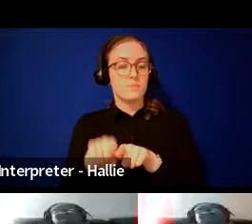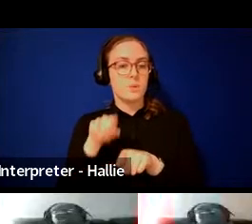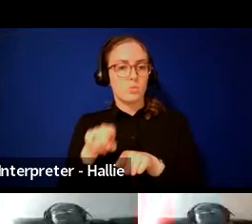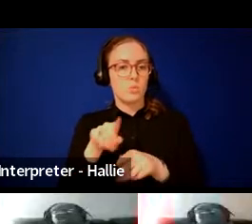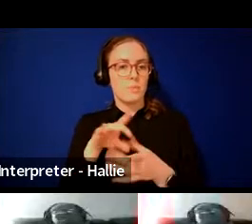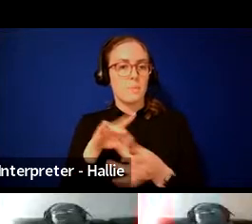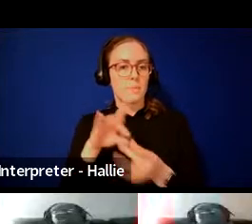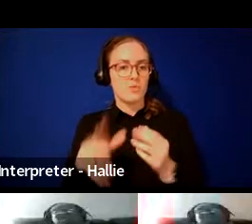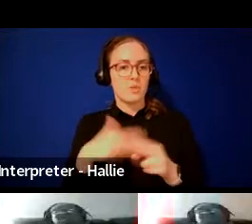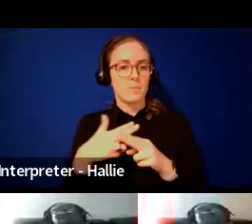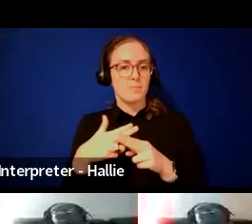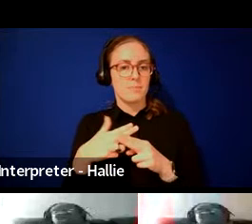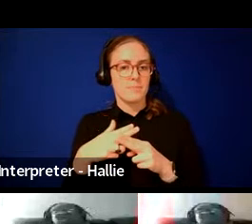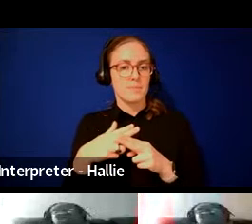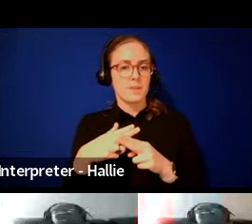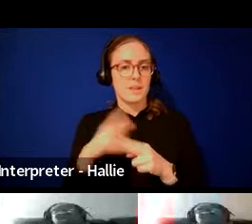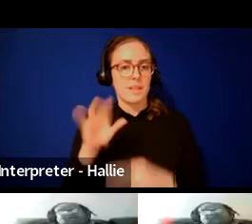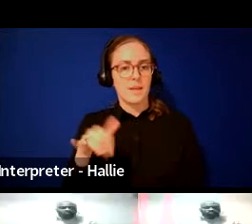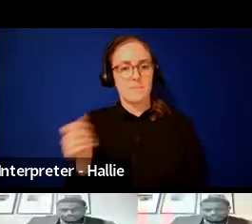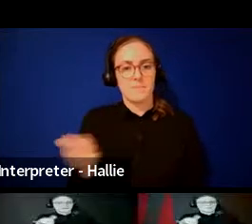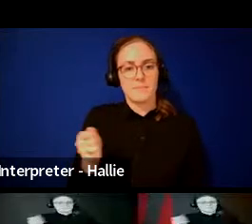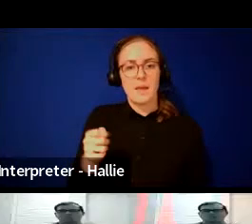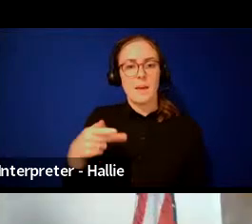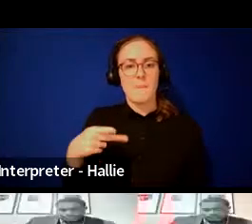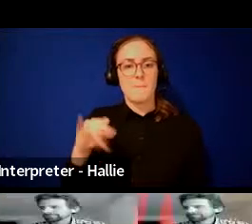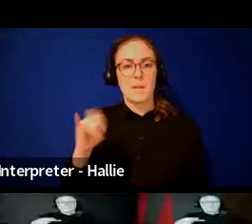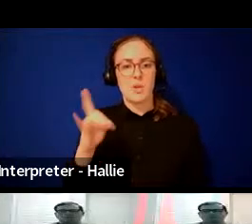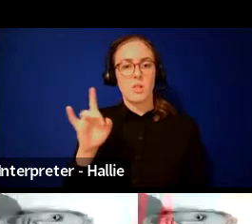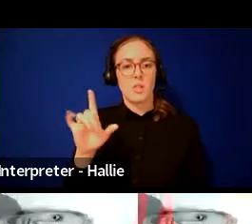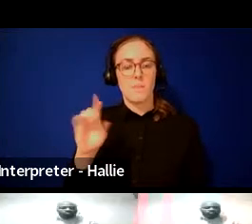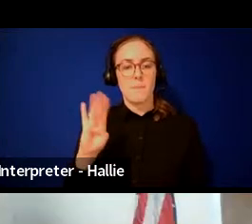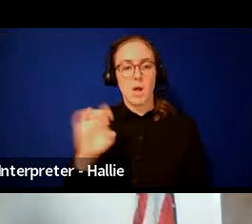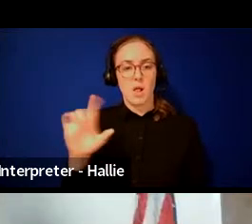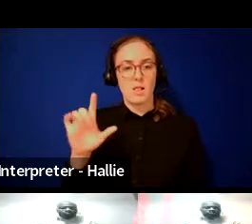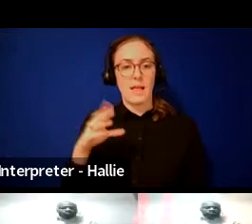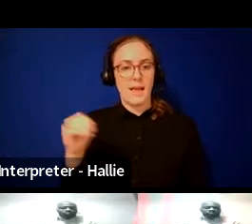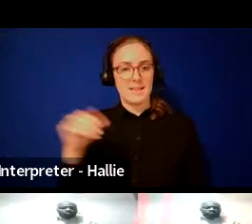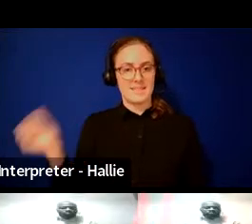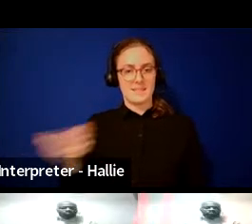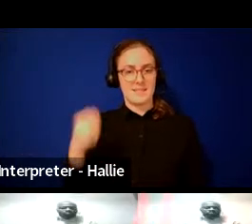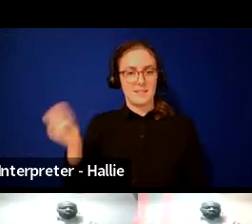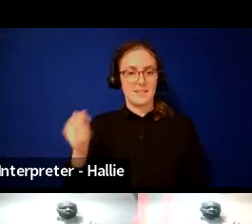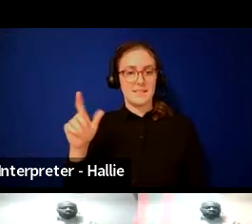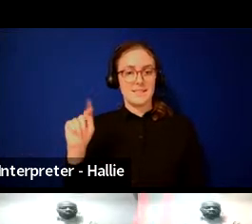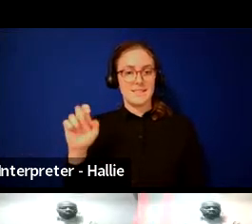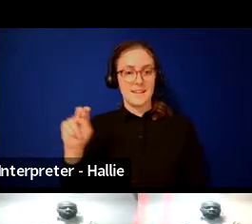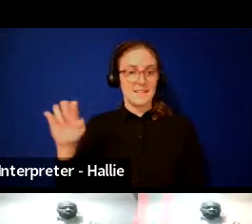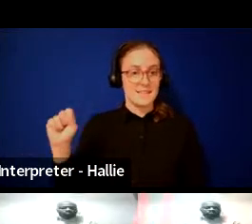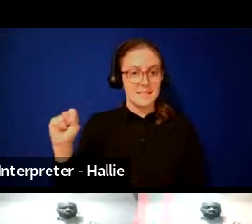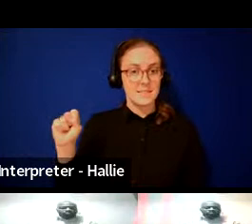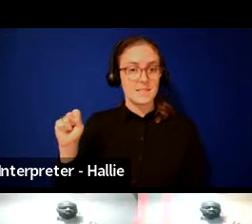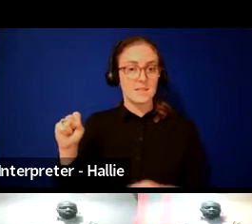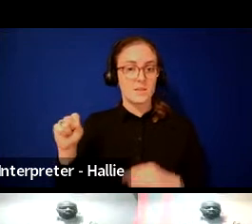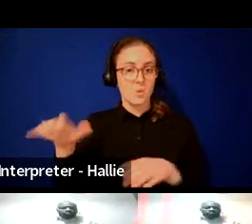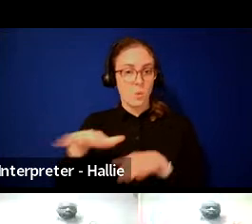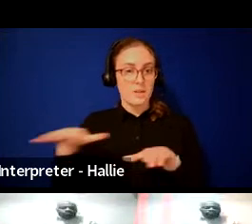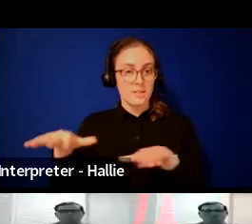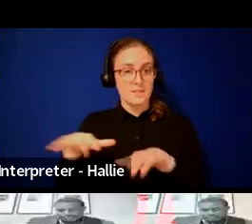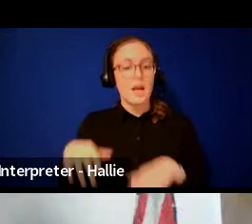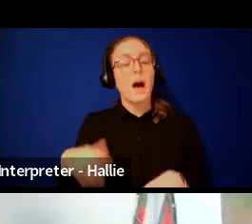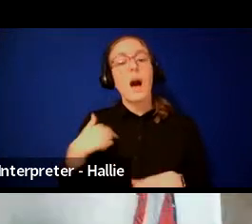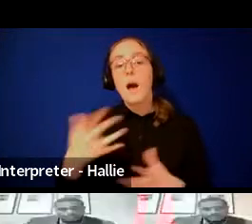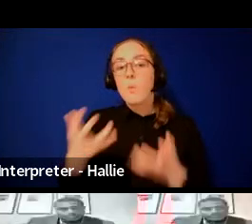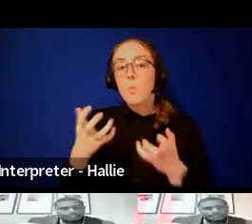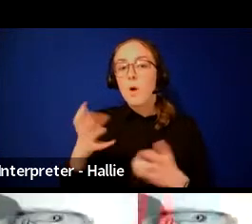mentioned about the pickleball and the tennis courts. I would like to see the